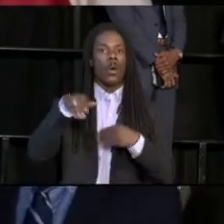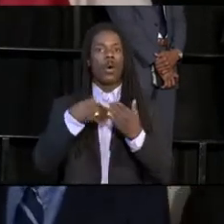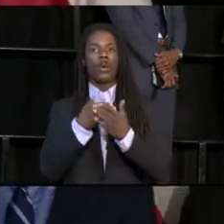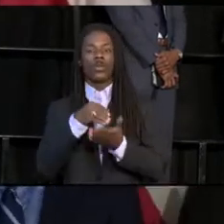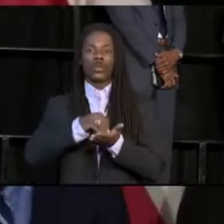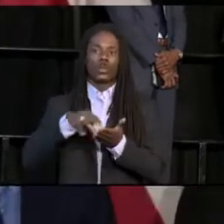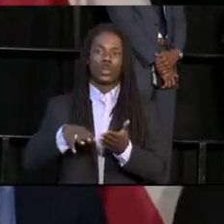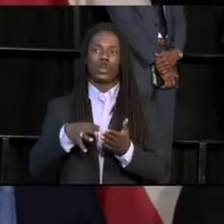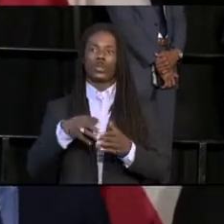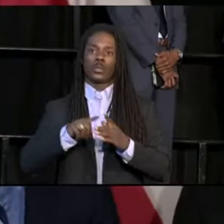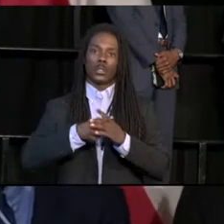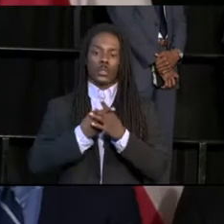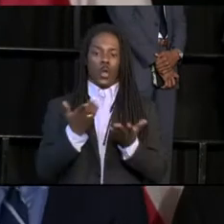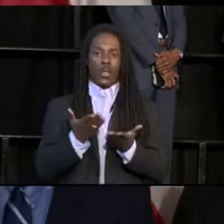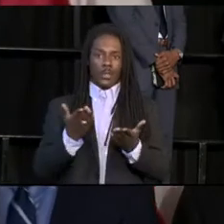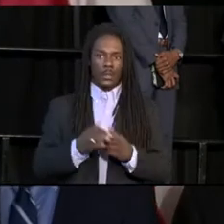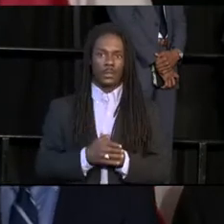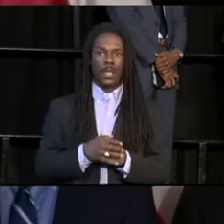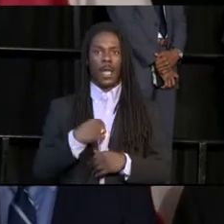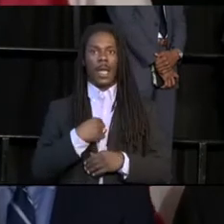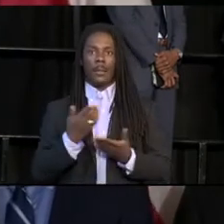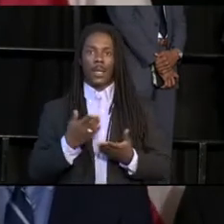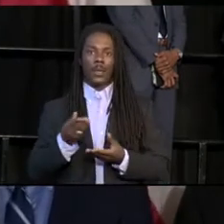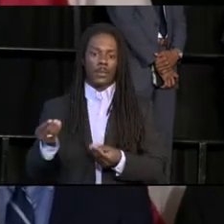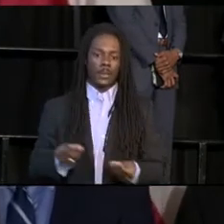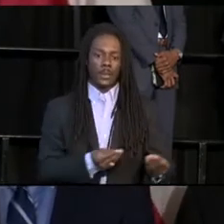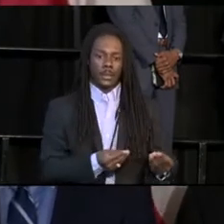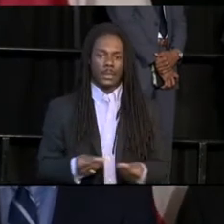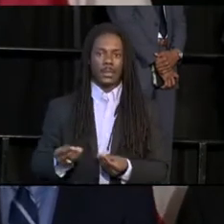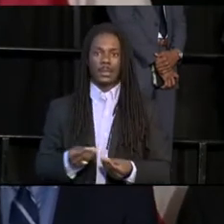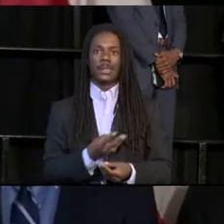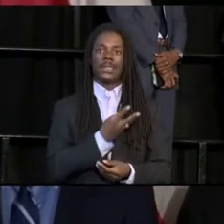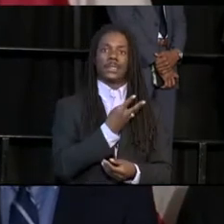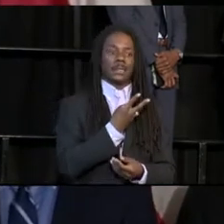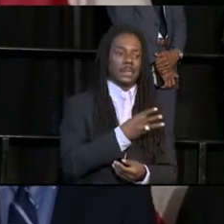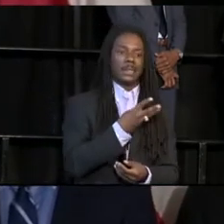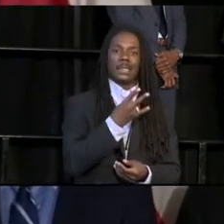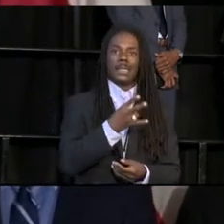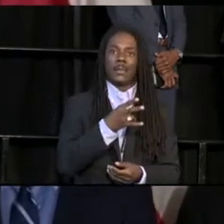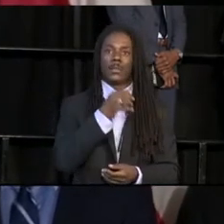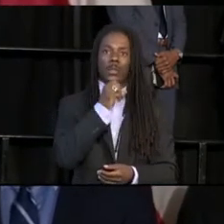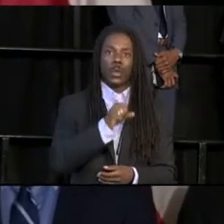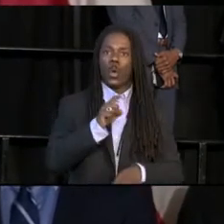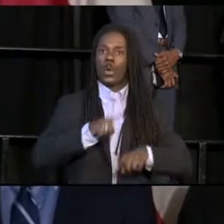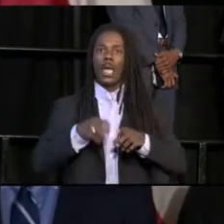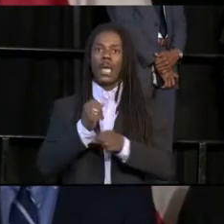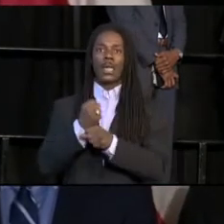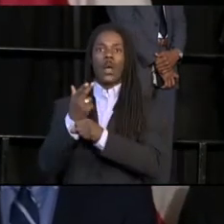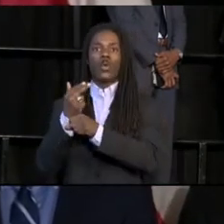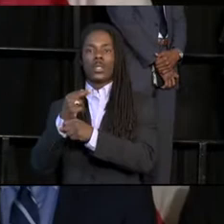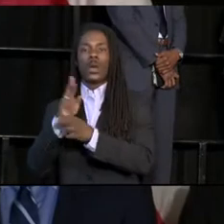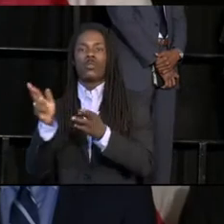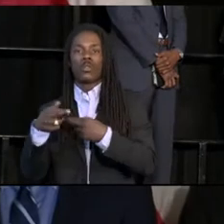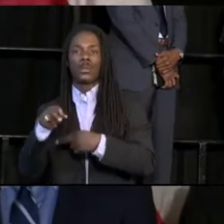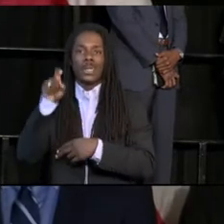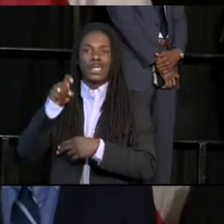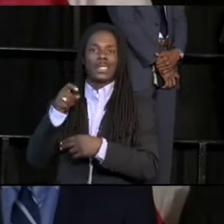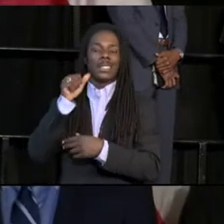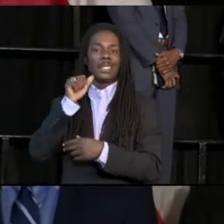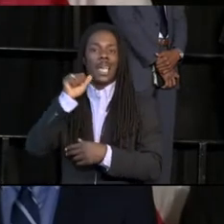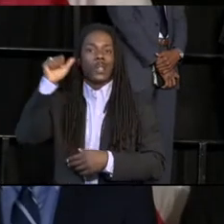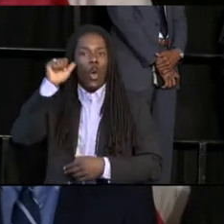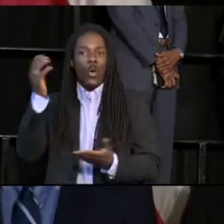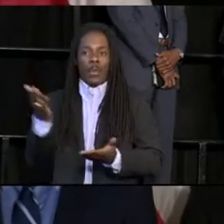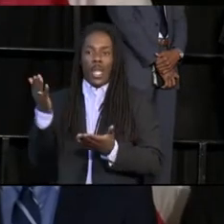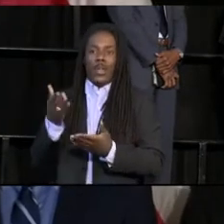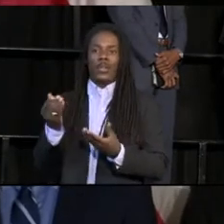movement. And I'm here to facilitate, as we've said, they 16 and 17 years old, they can't even get a hotel room, so they needed an adult to be